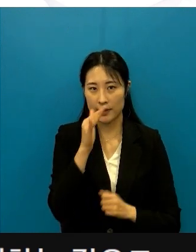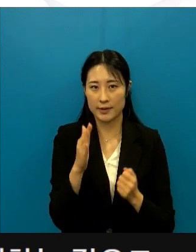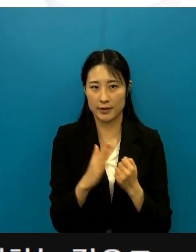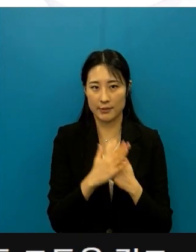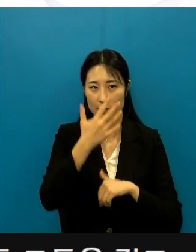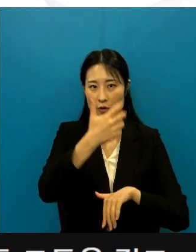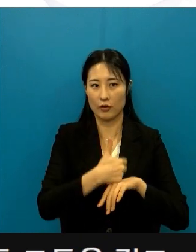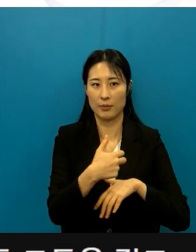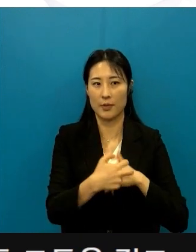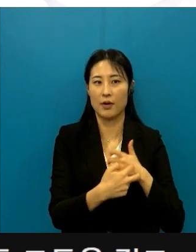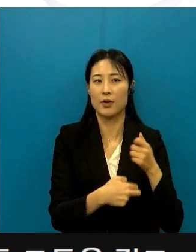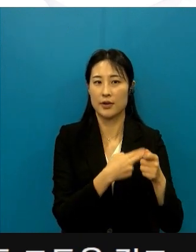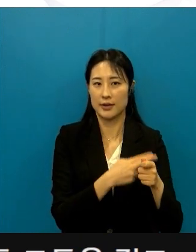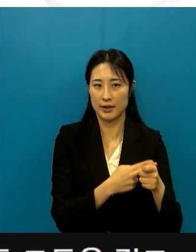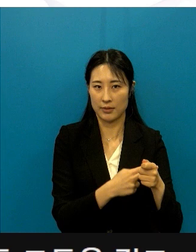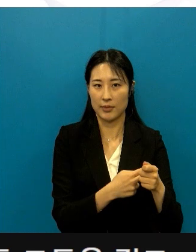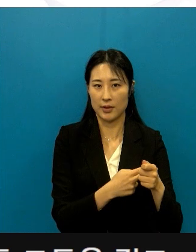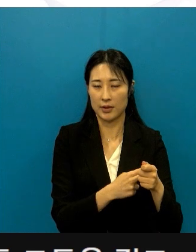is criticized as